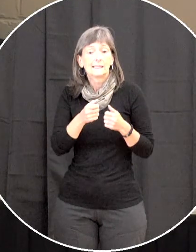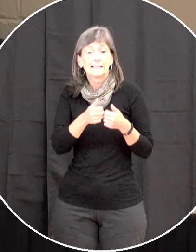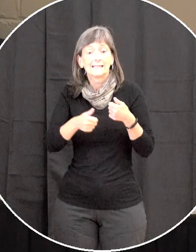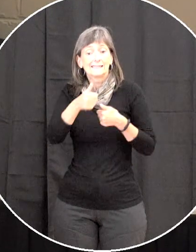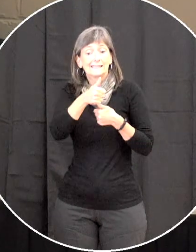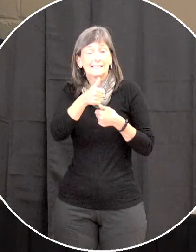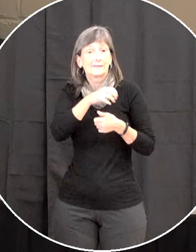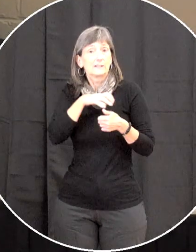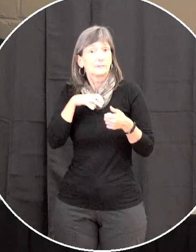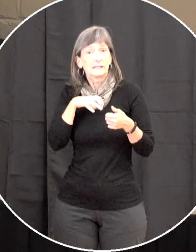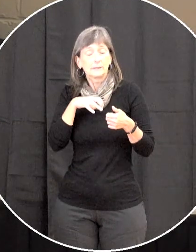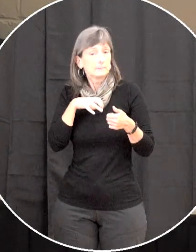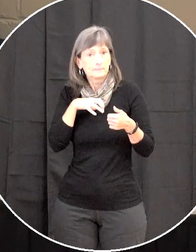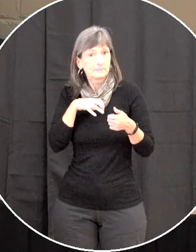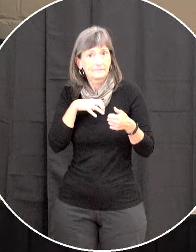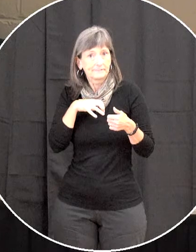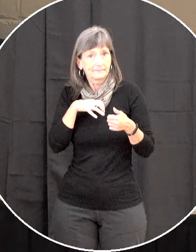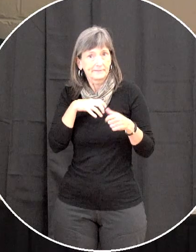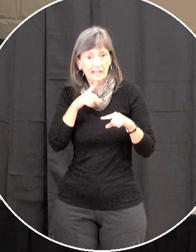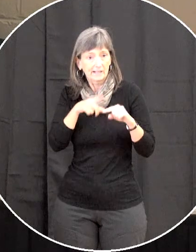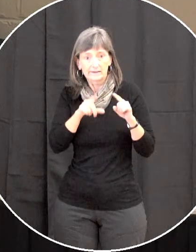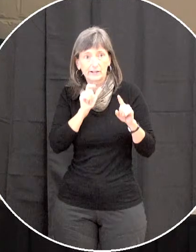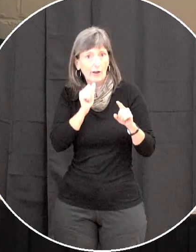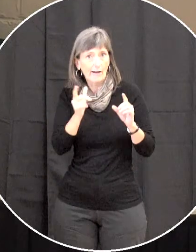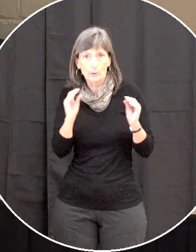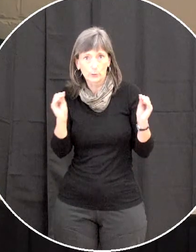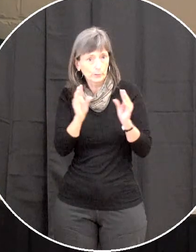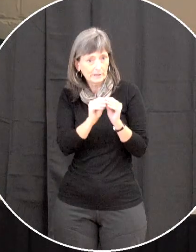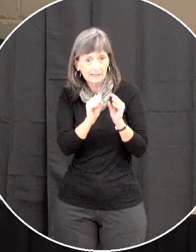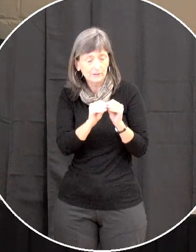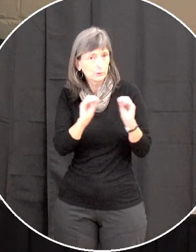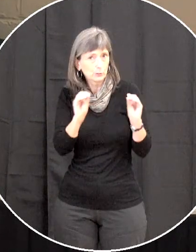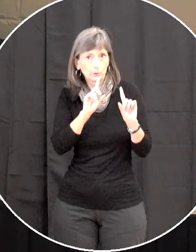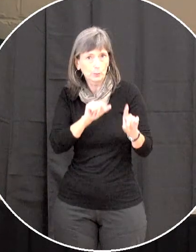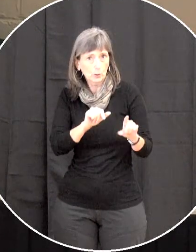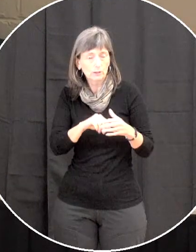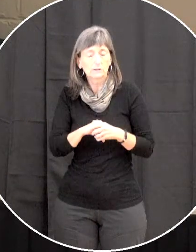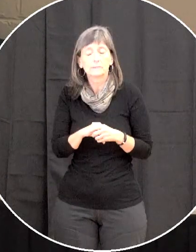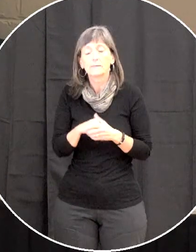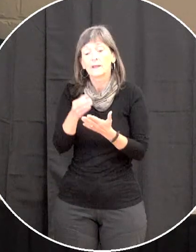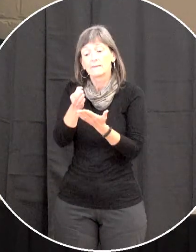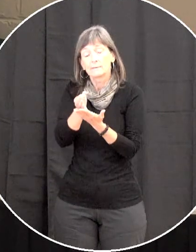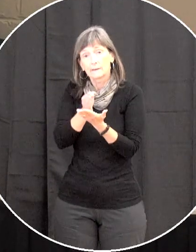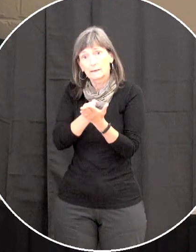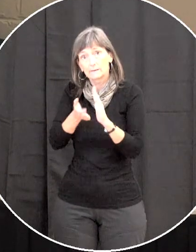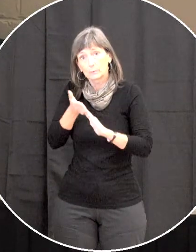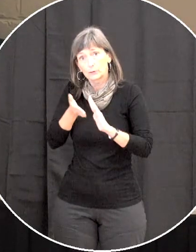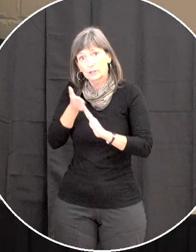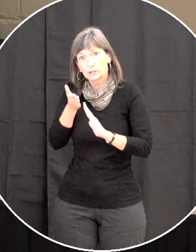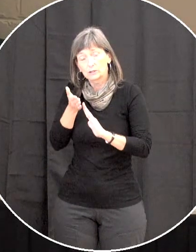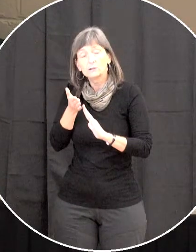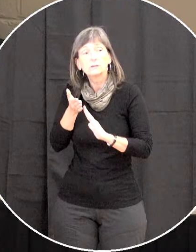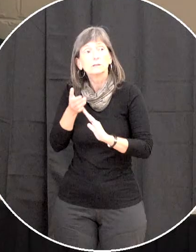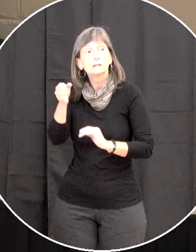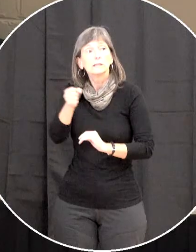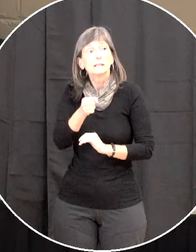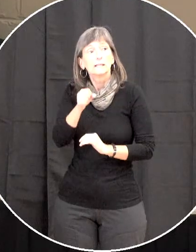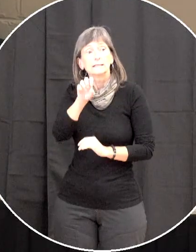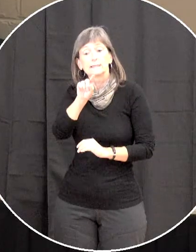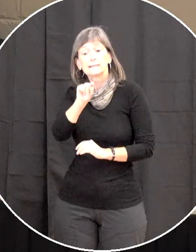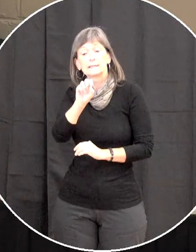there weren't a requirement for meetings. Between this, the Finance and Operation Committee, I call on Trustee Tessier